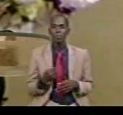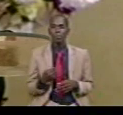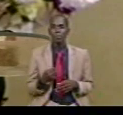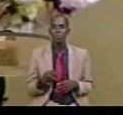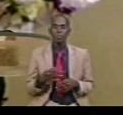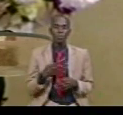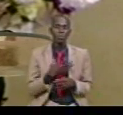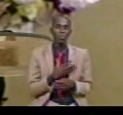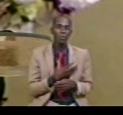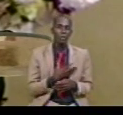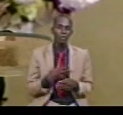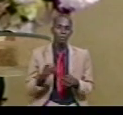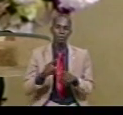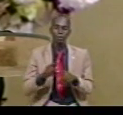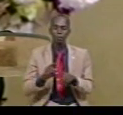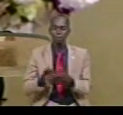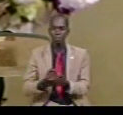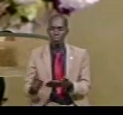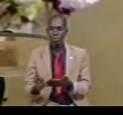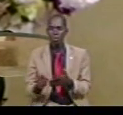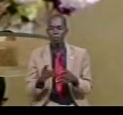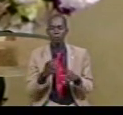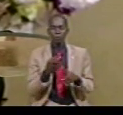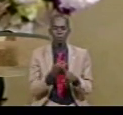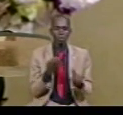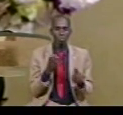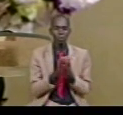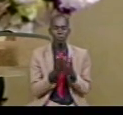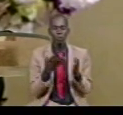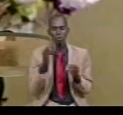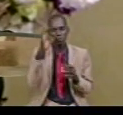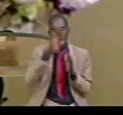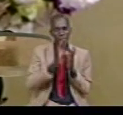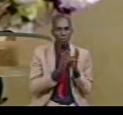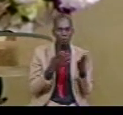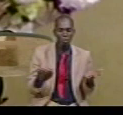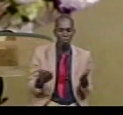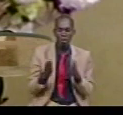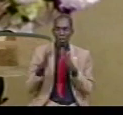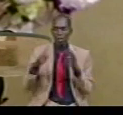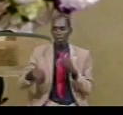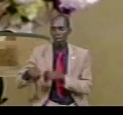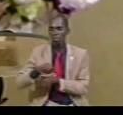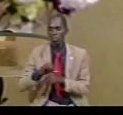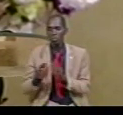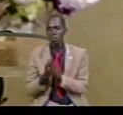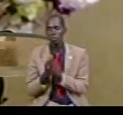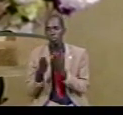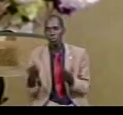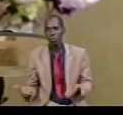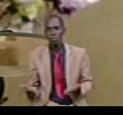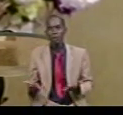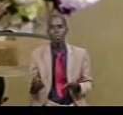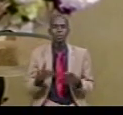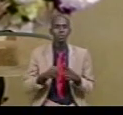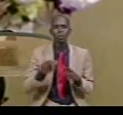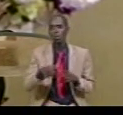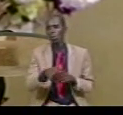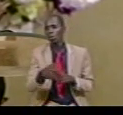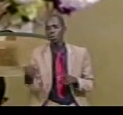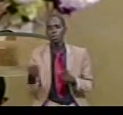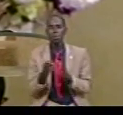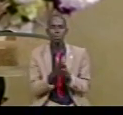ranging from the Search the Scripture and the House Fellowship booklets of various ages and groups to other publications like